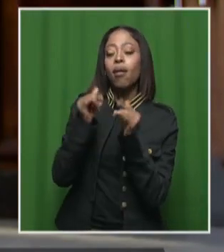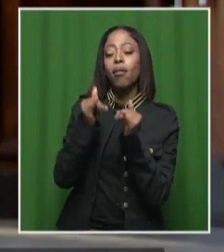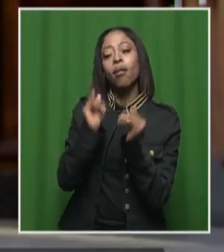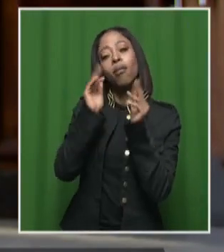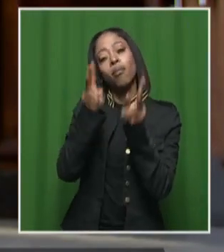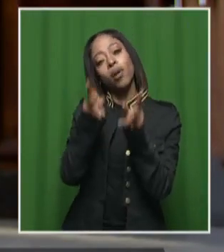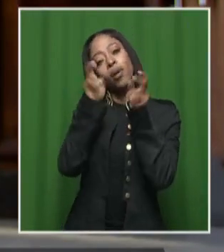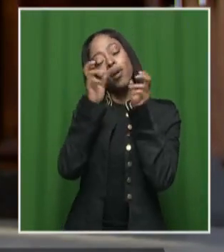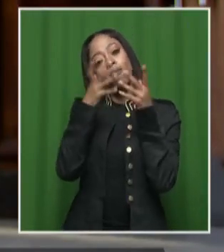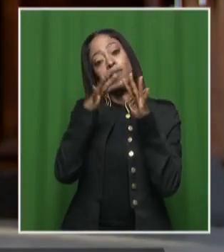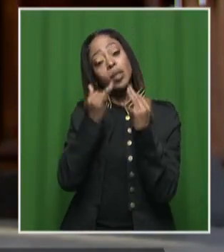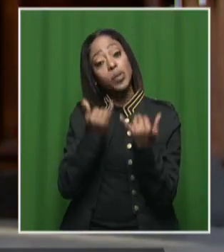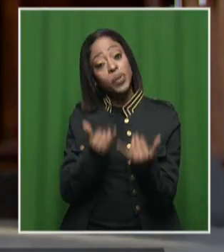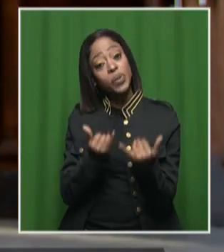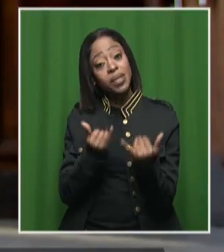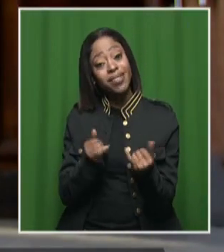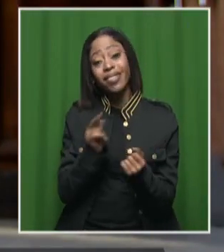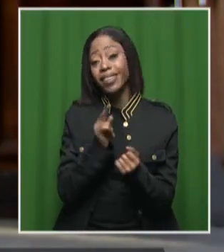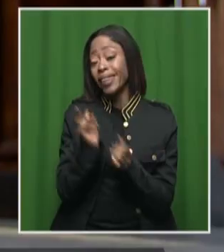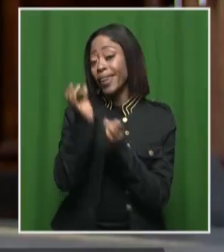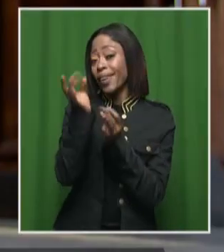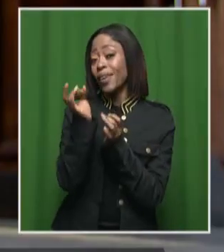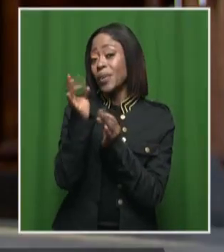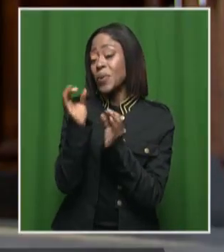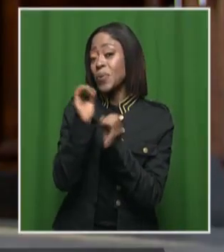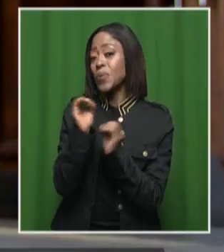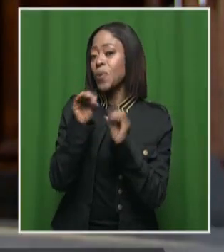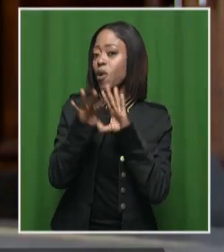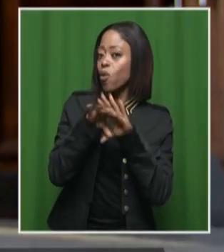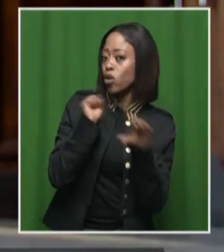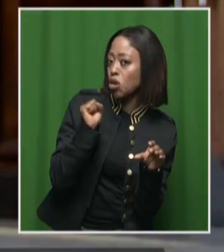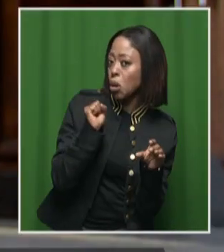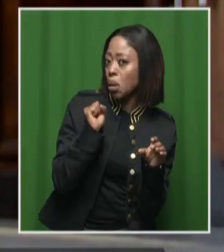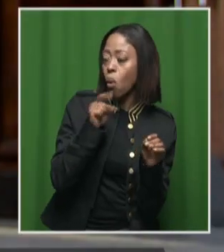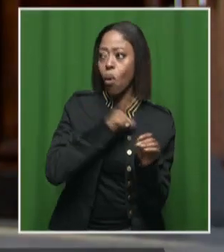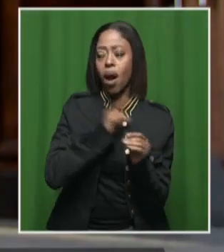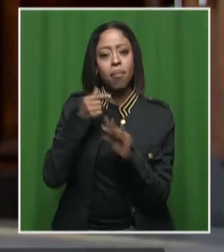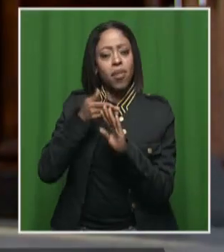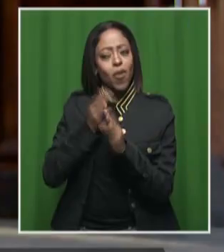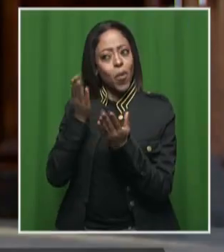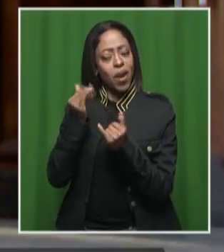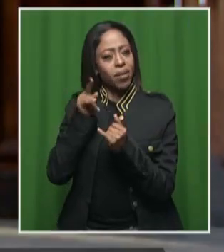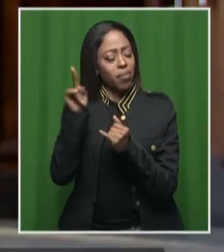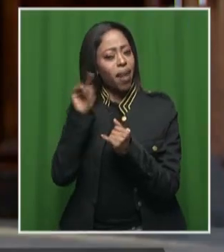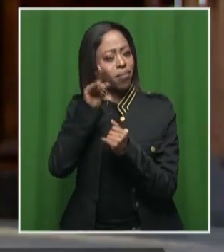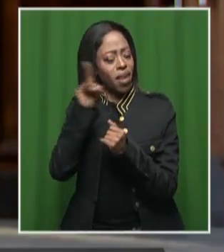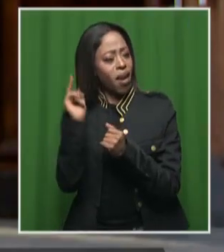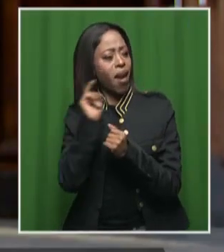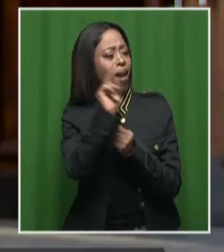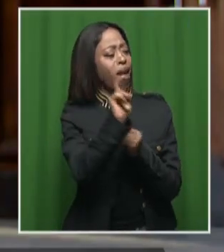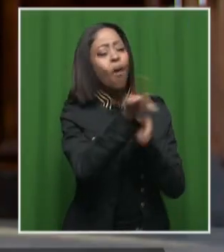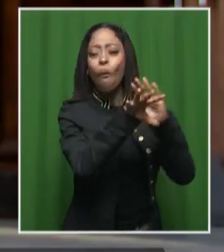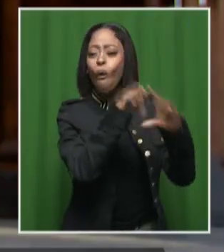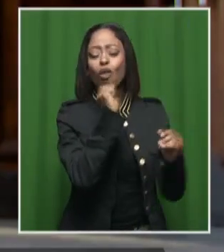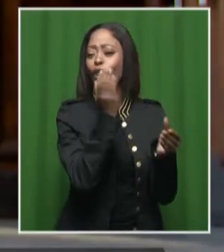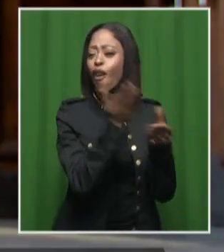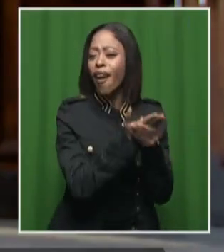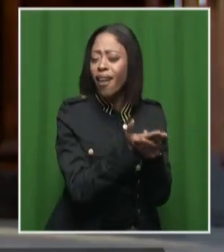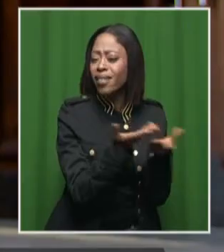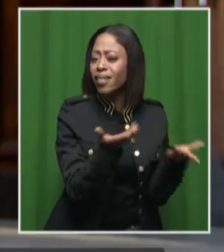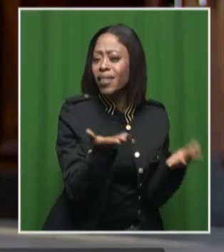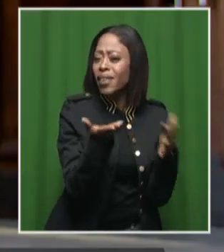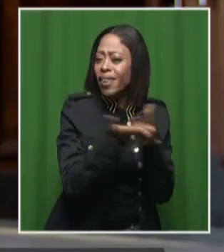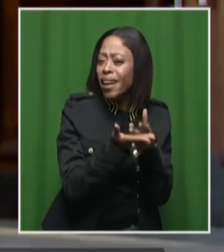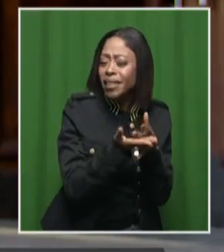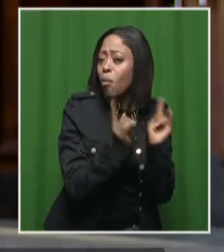however, that today there is no notice of withdrawal that was expected in this matter once the politics of the